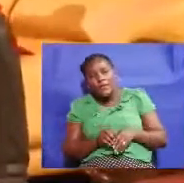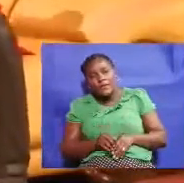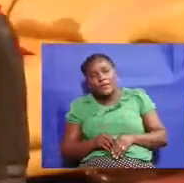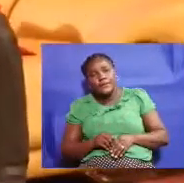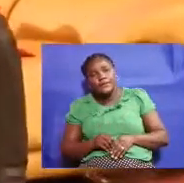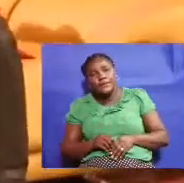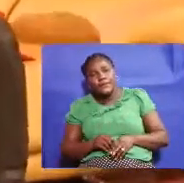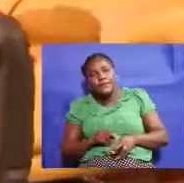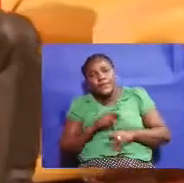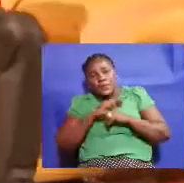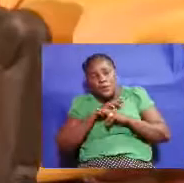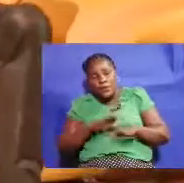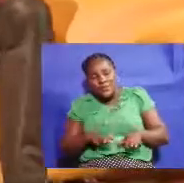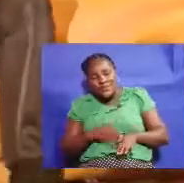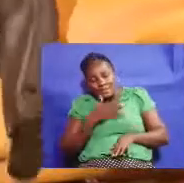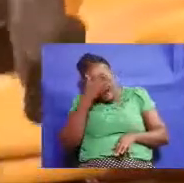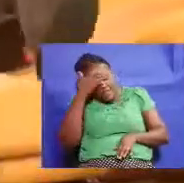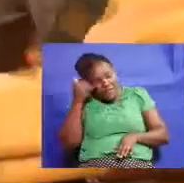smile.